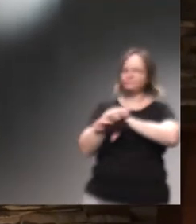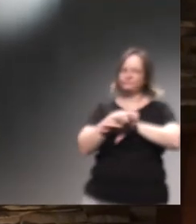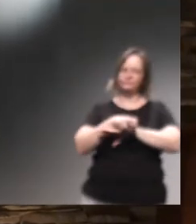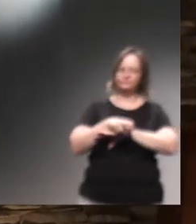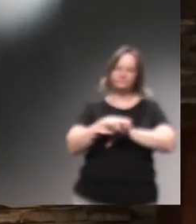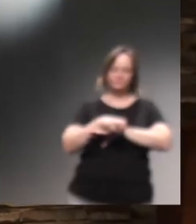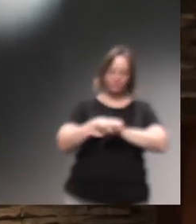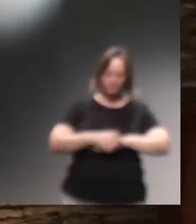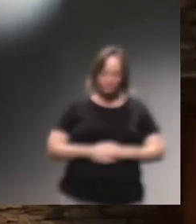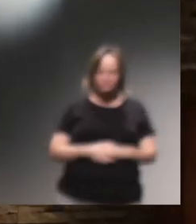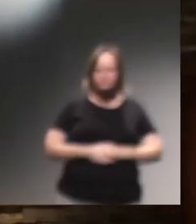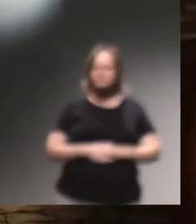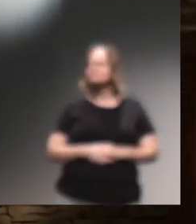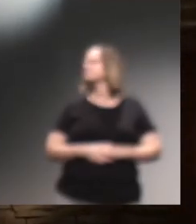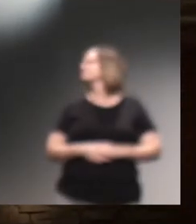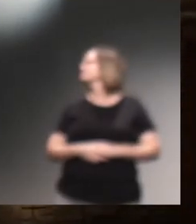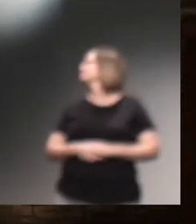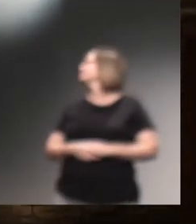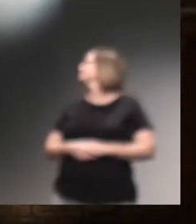And as you do,